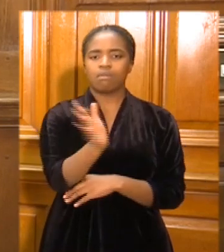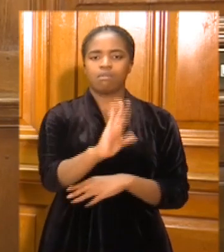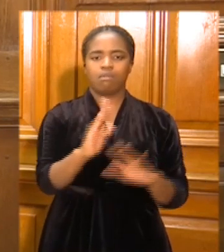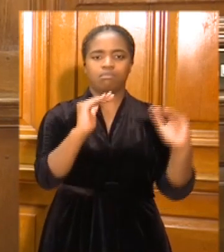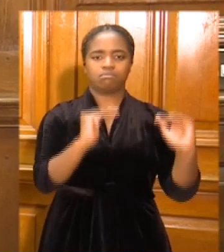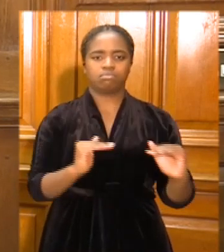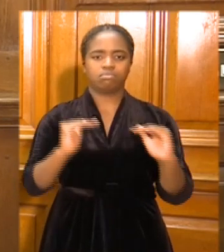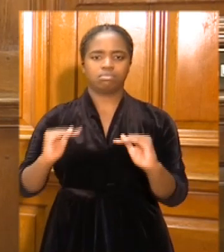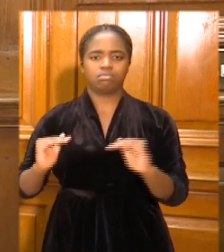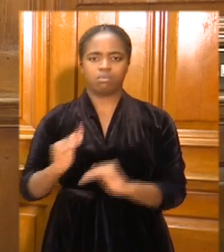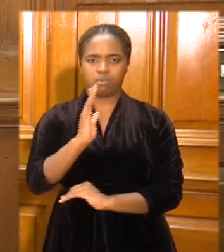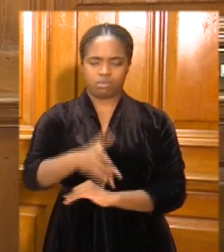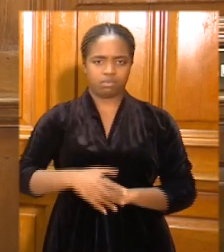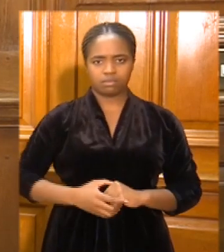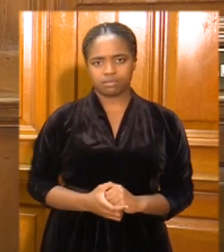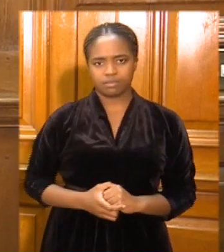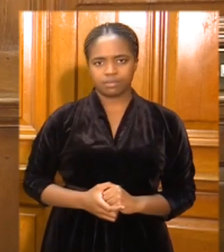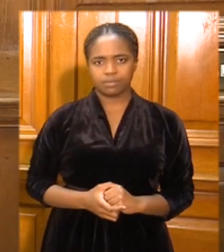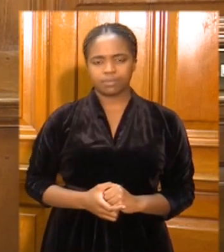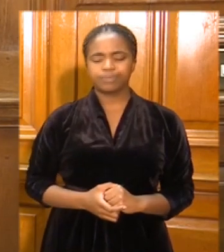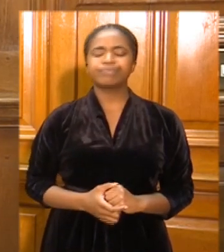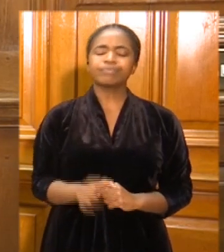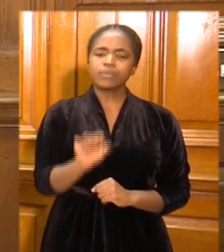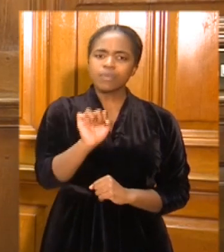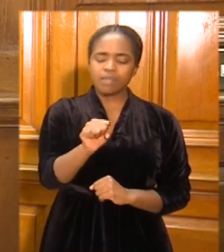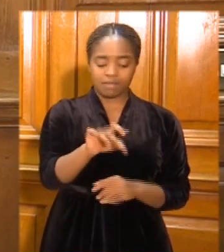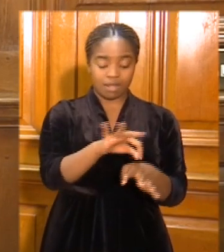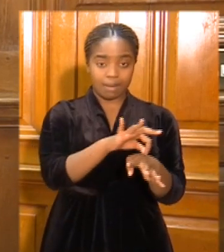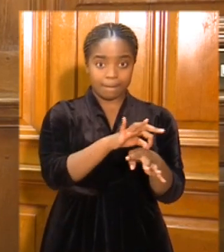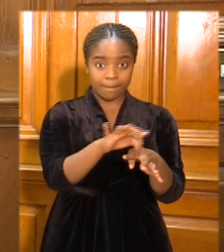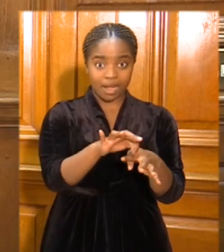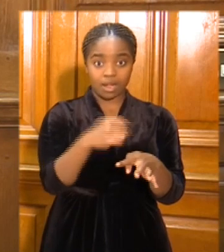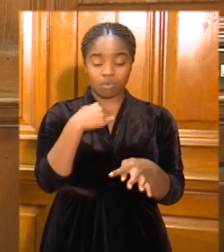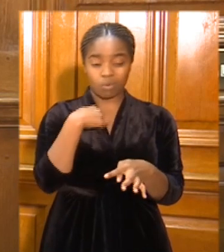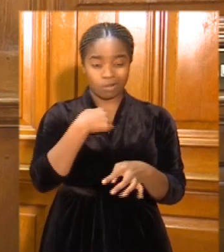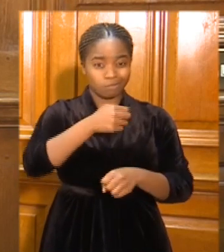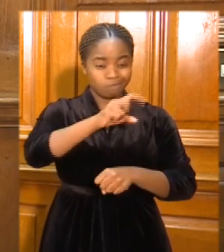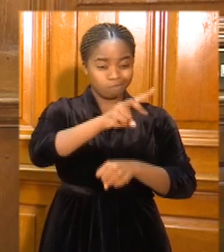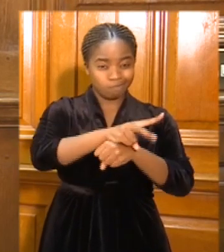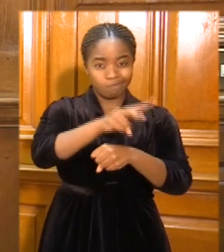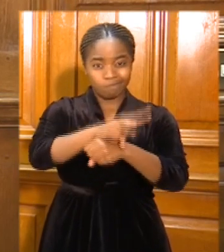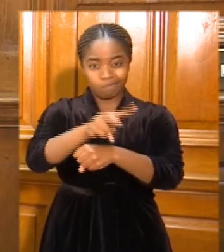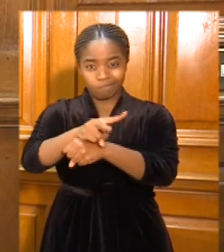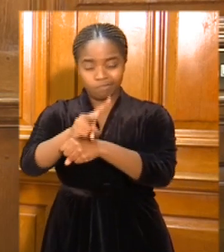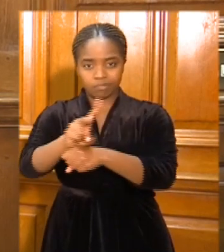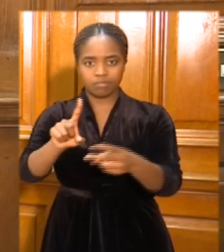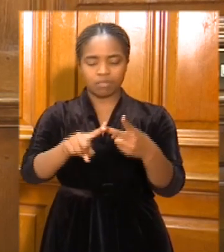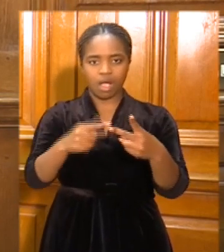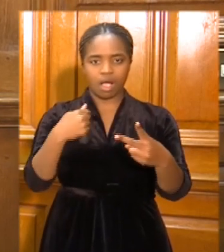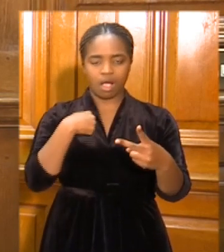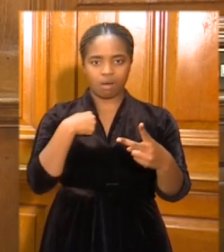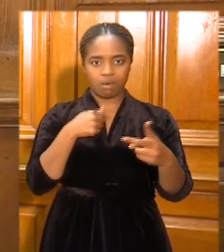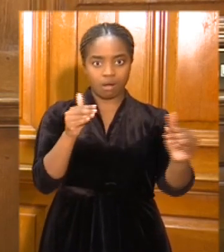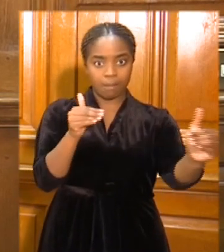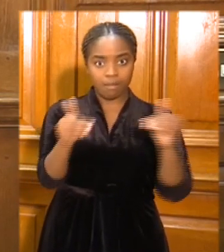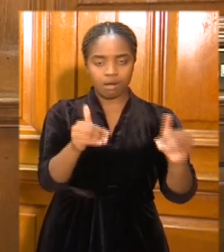in place enhanced measures of surveillance, infection control and